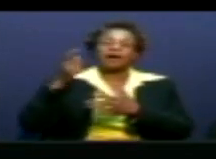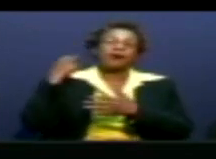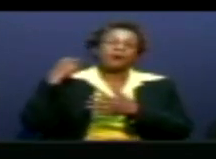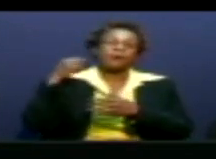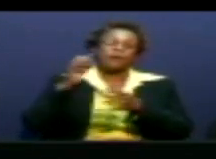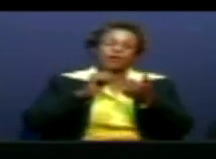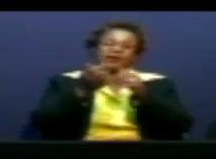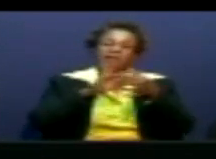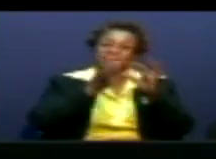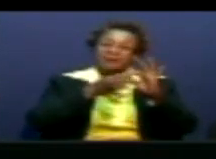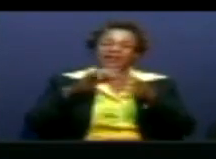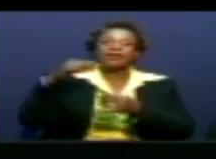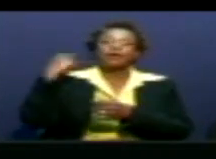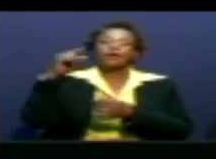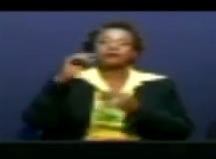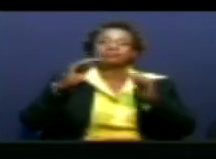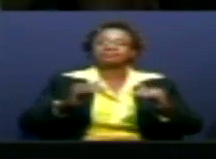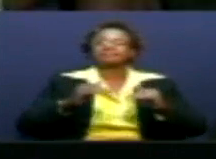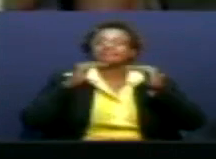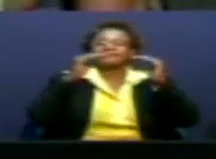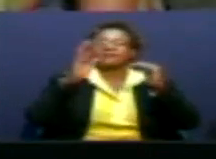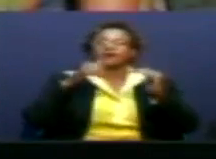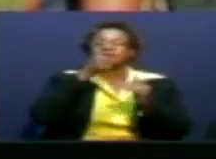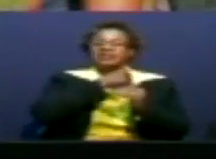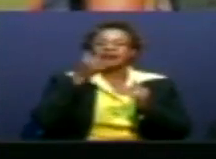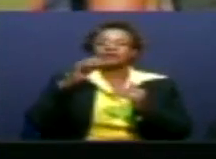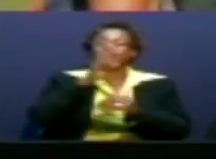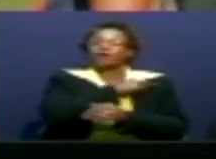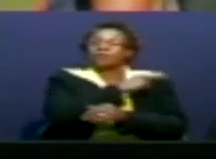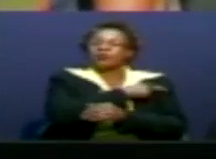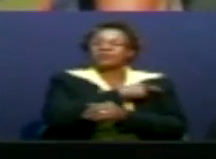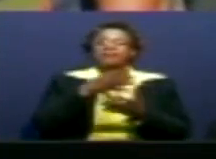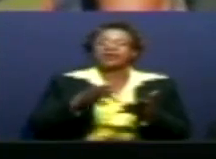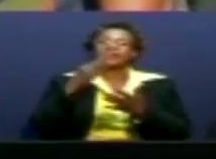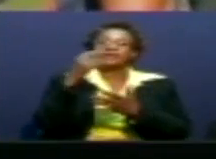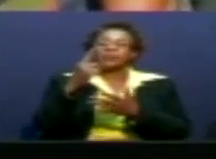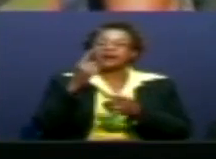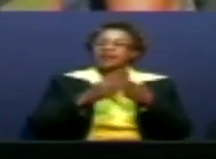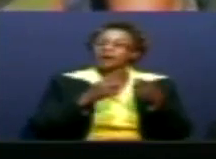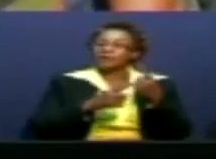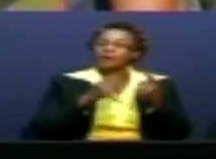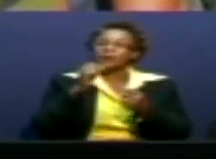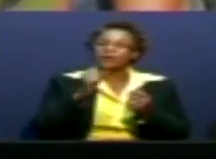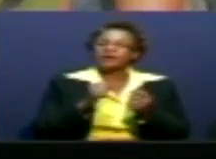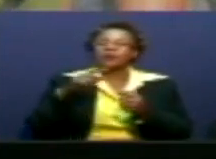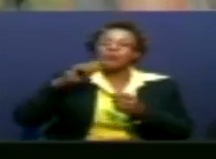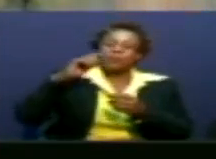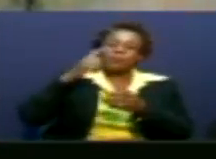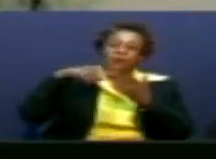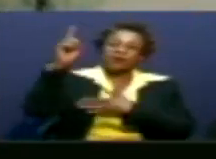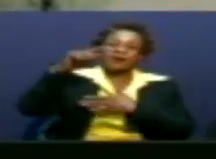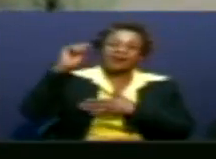marathon. Sumgong was today promoted from senior private to corporal. The 31-year-old London Marathon champion won Kenya's first gold medal